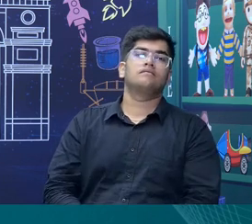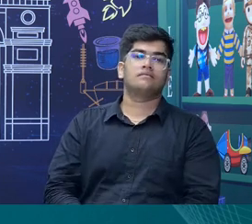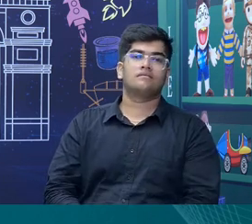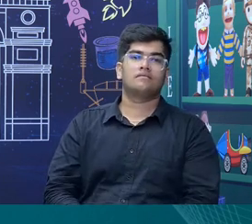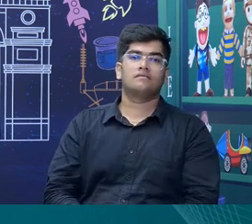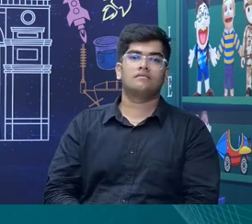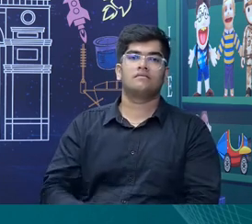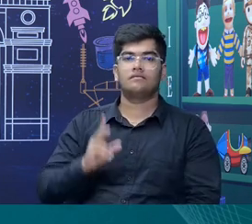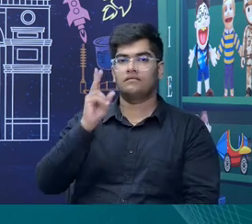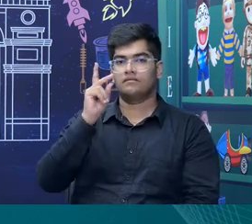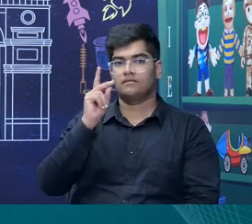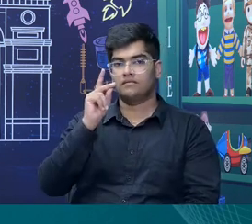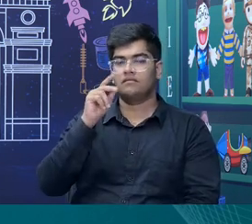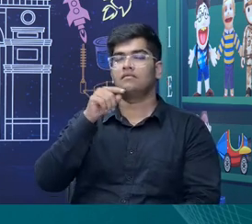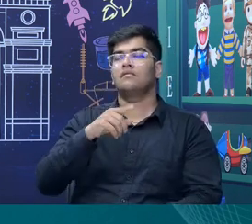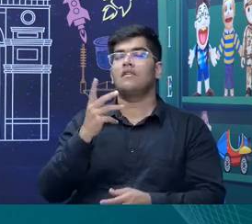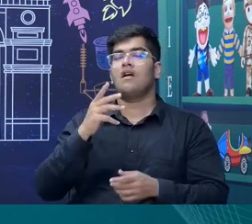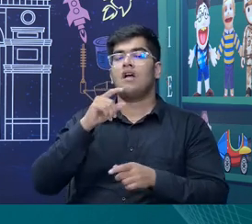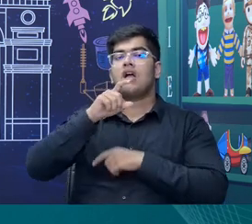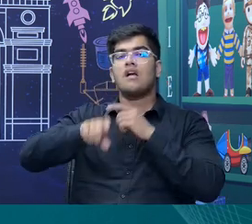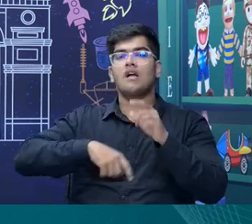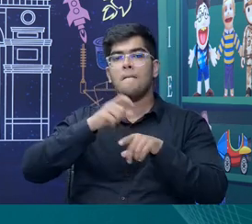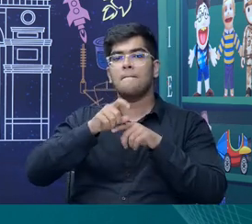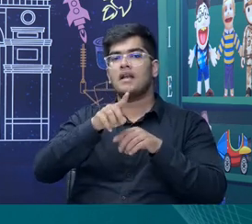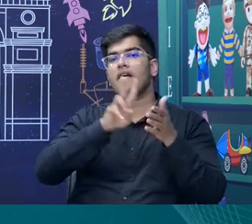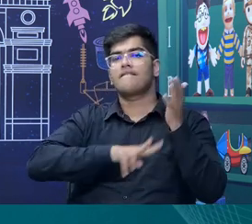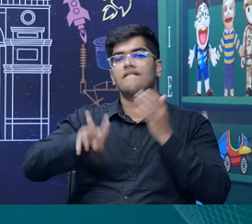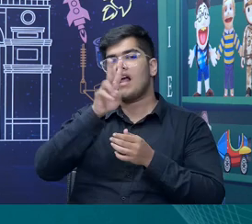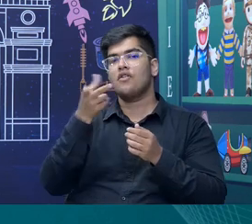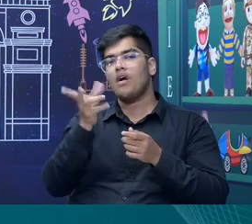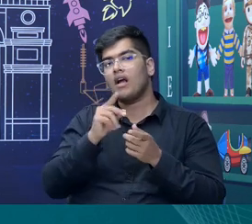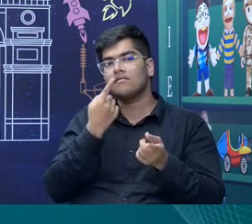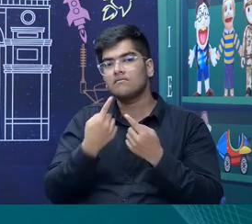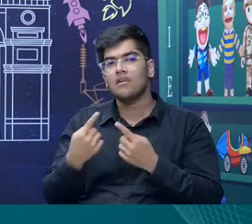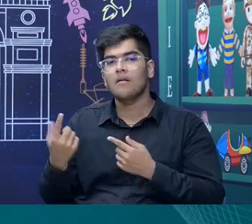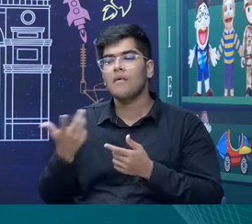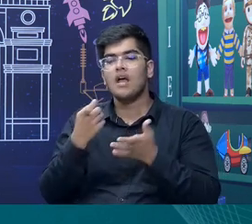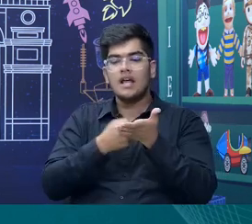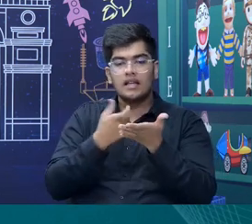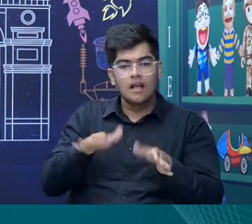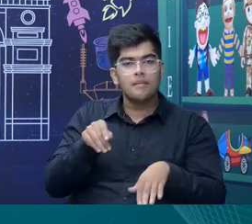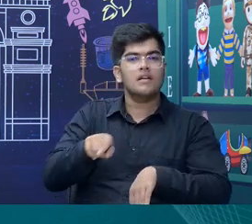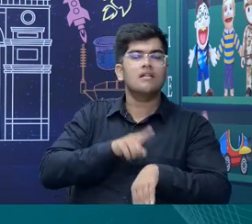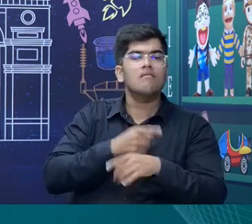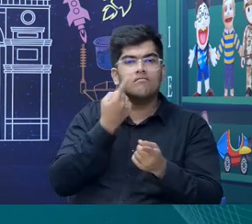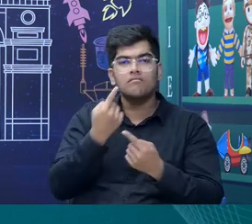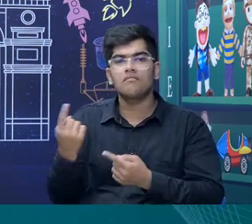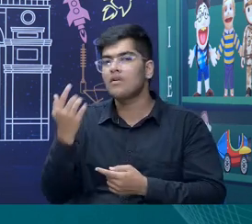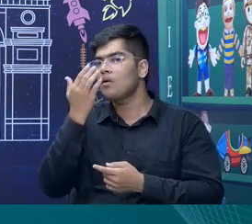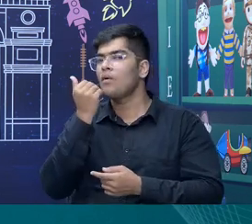second is why the firm revalues assets and reassess liabilities at the time of retirement